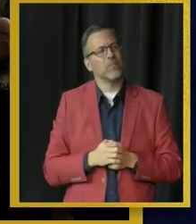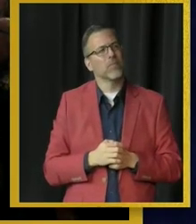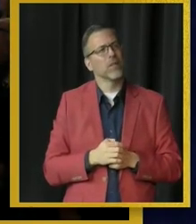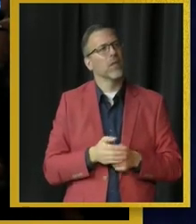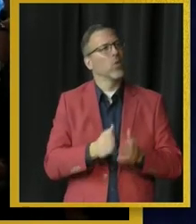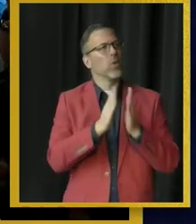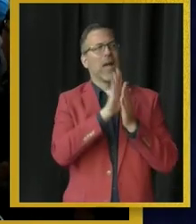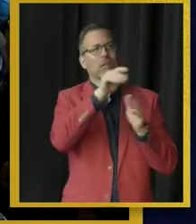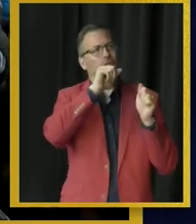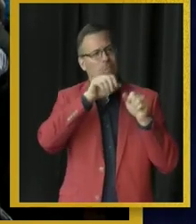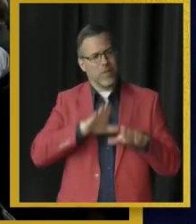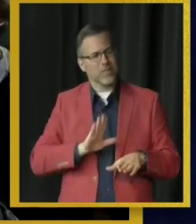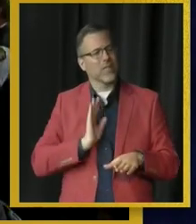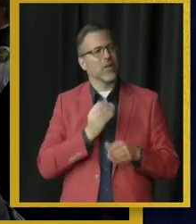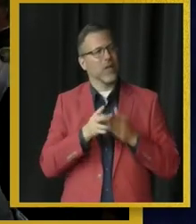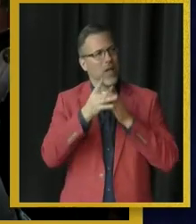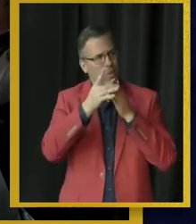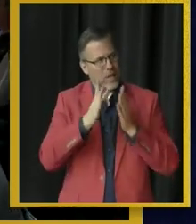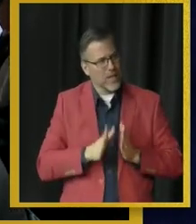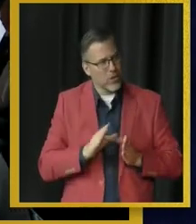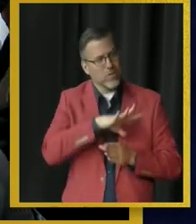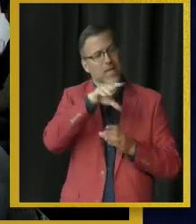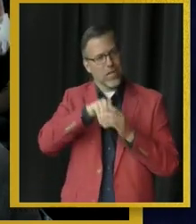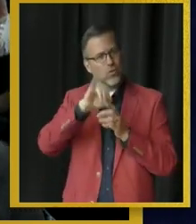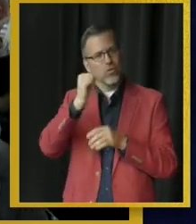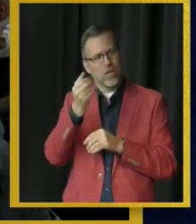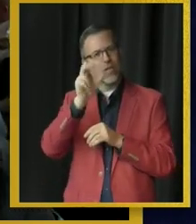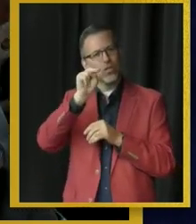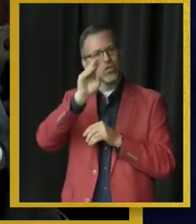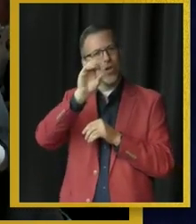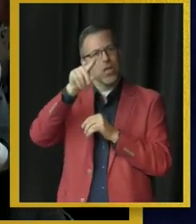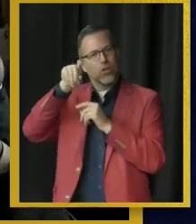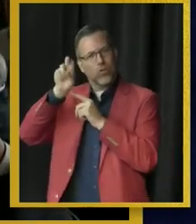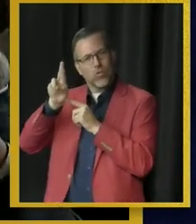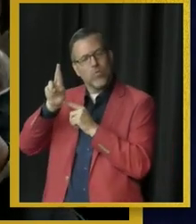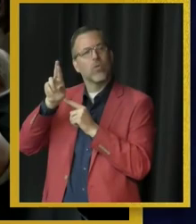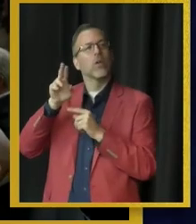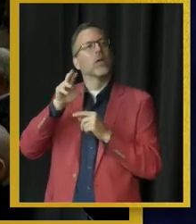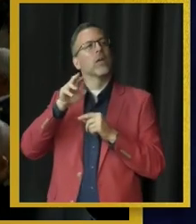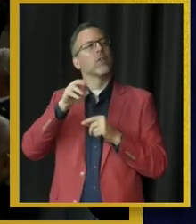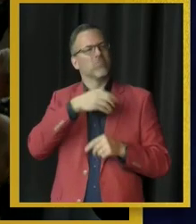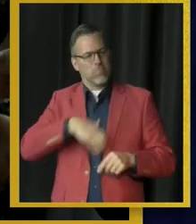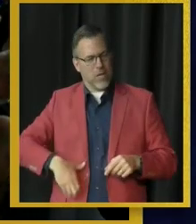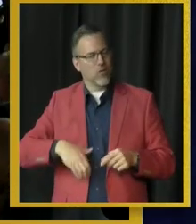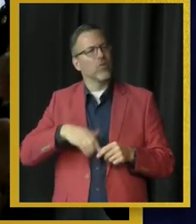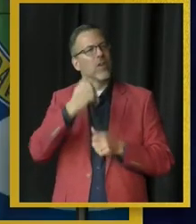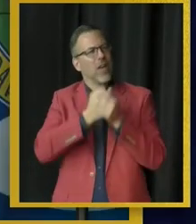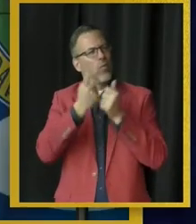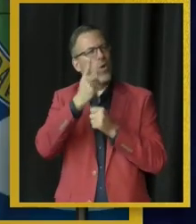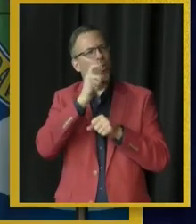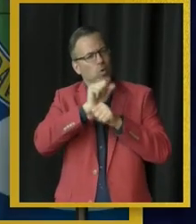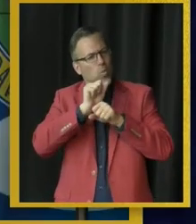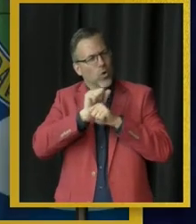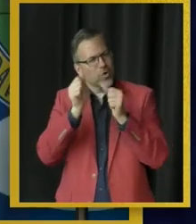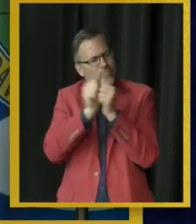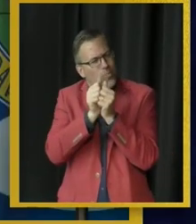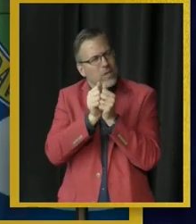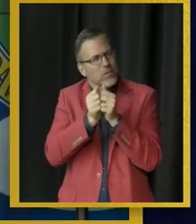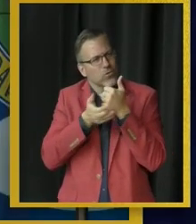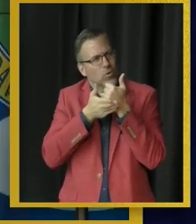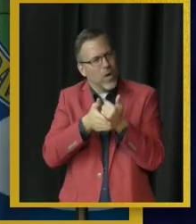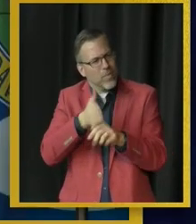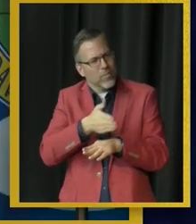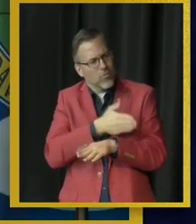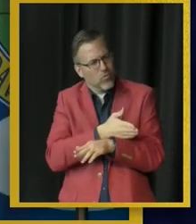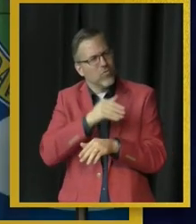our city leaders, including Mayor John Cooper, and upon all who work toward the betterment of our community. May we be guided